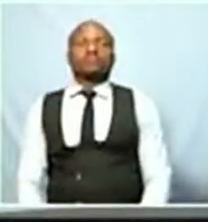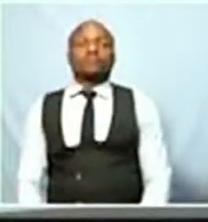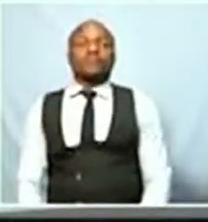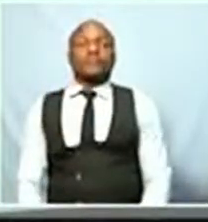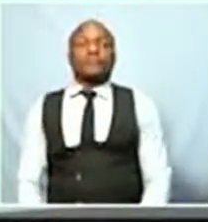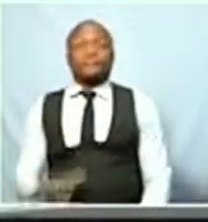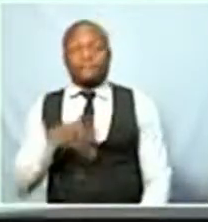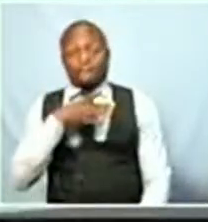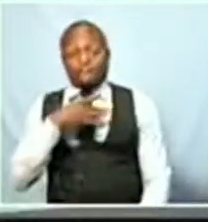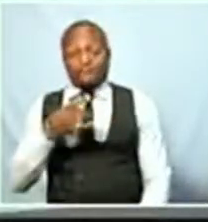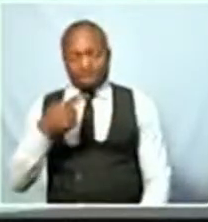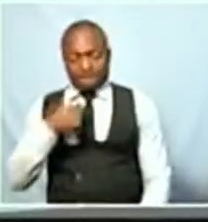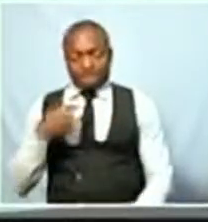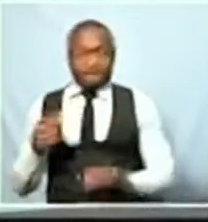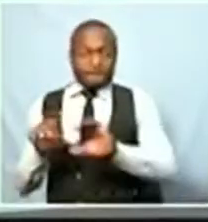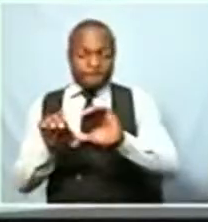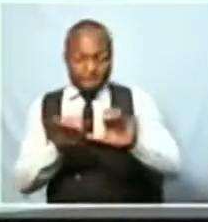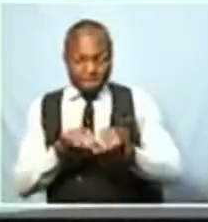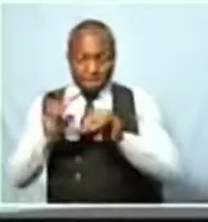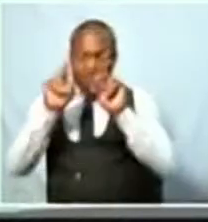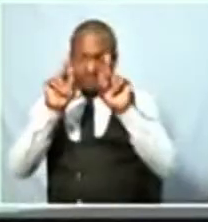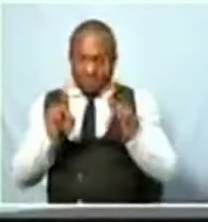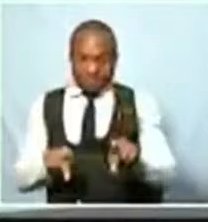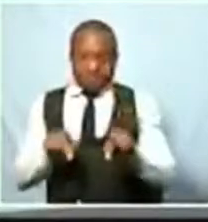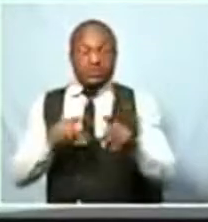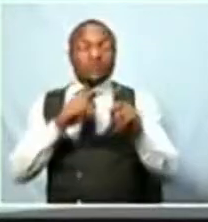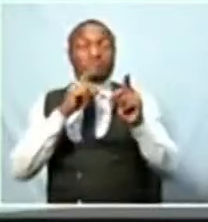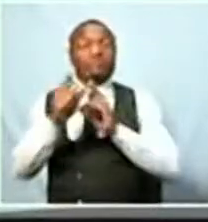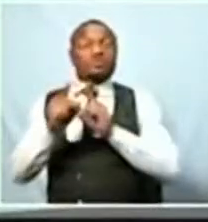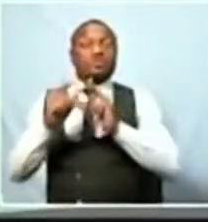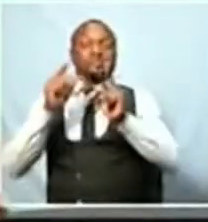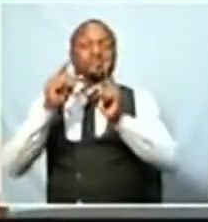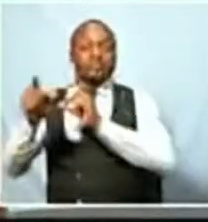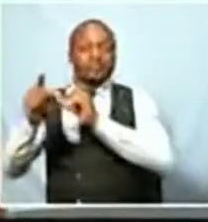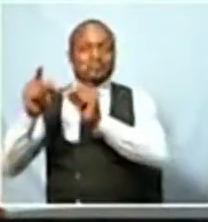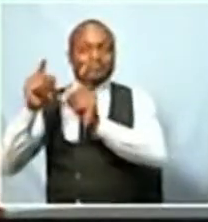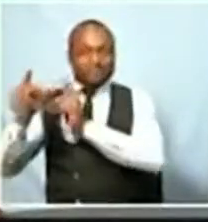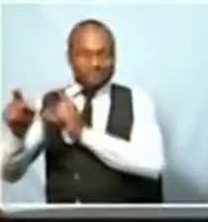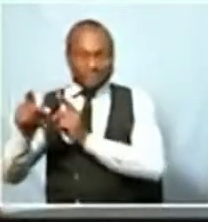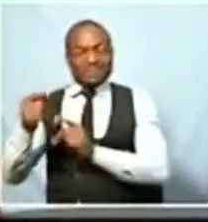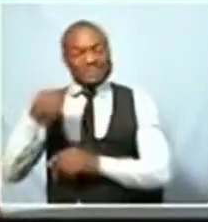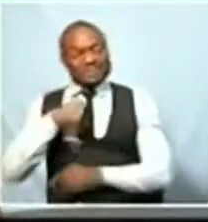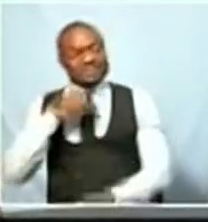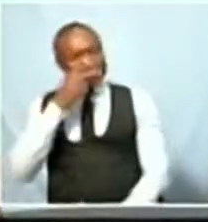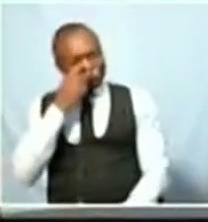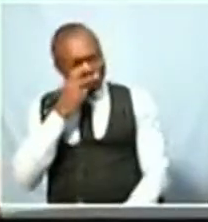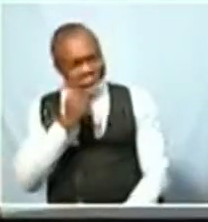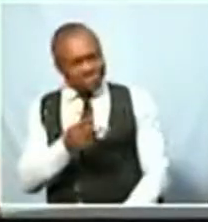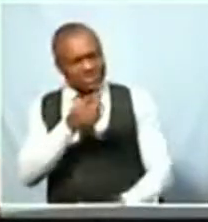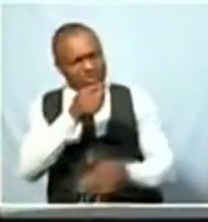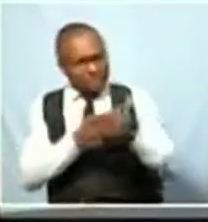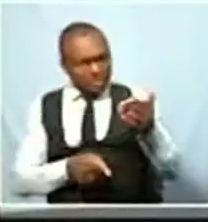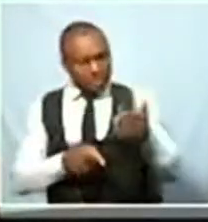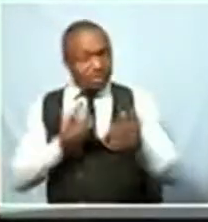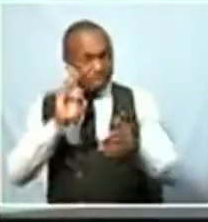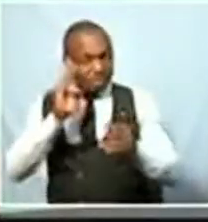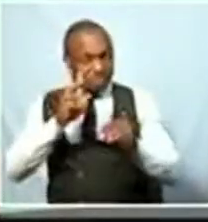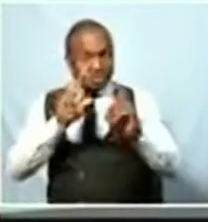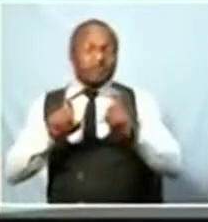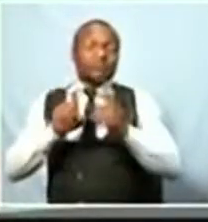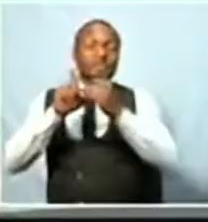It's like when I'm doing my own personal projections, I also look at what is likely to affect